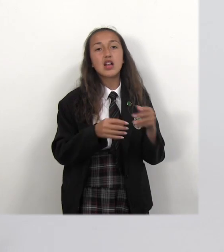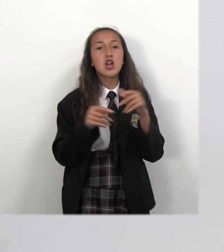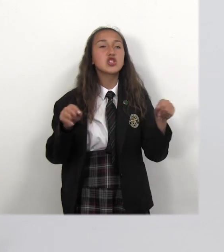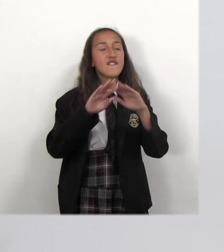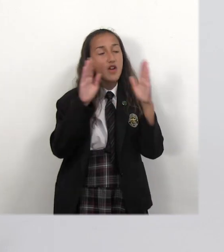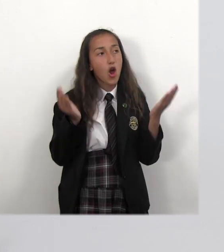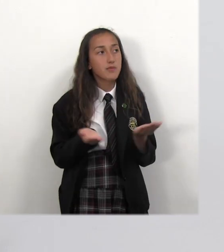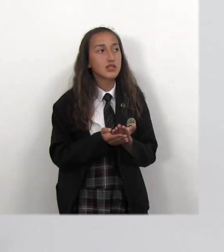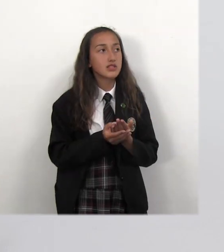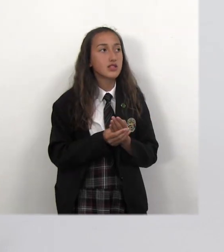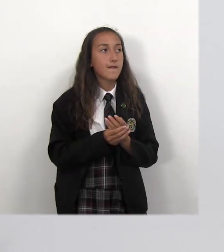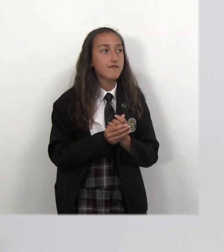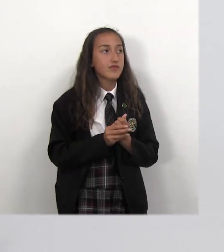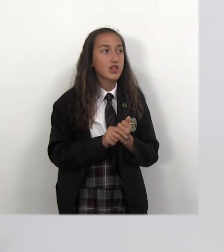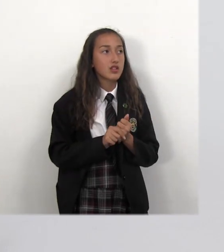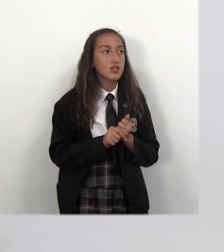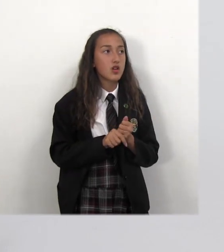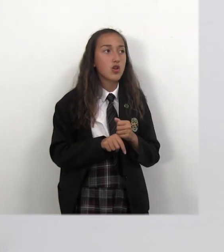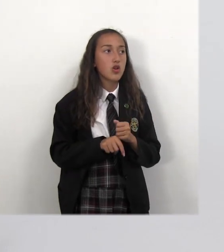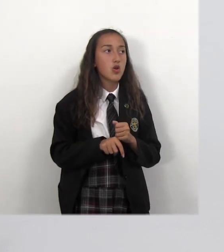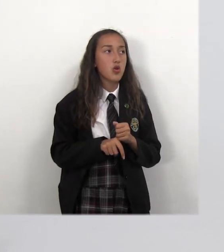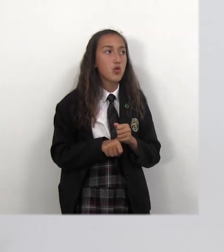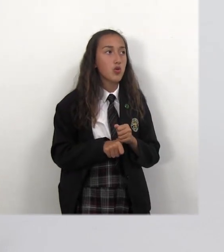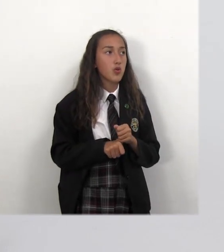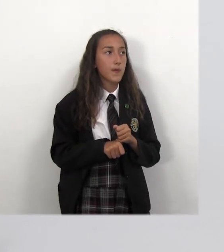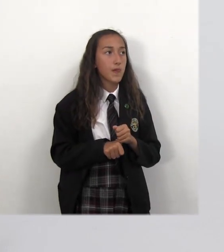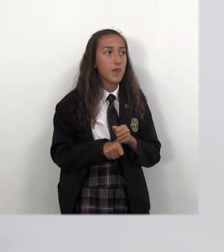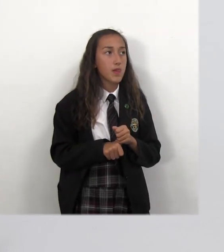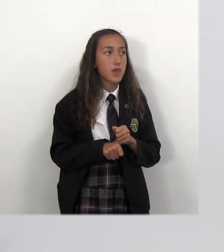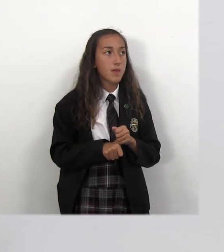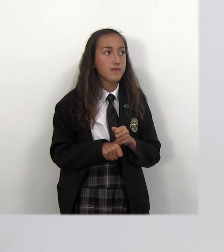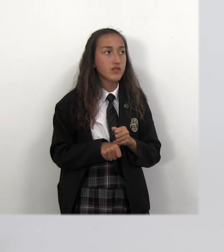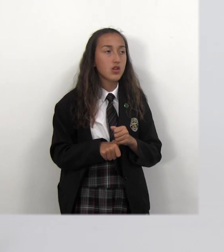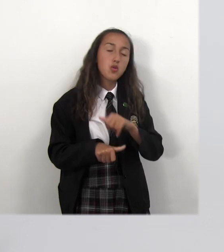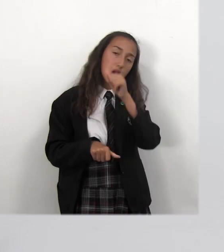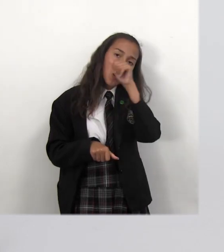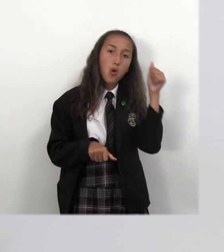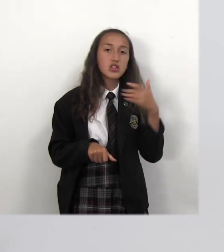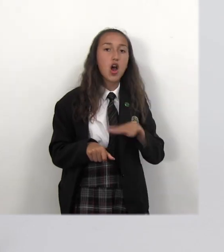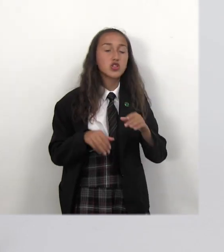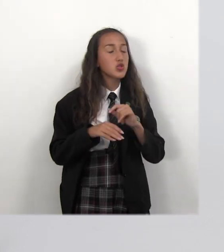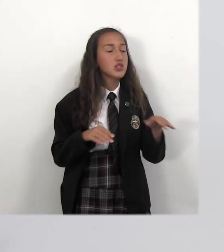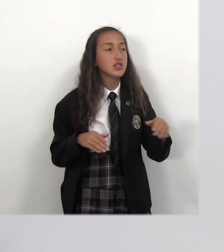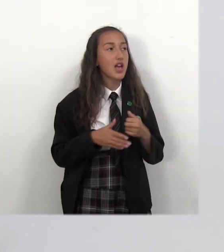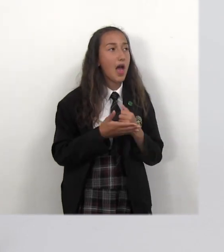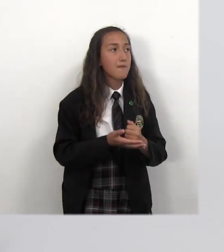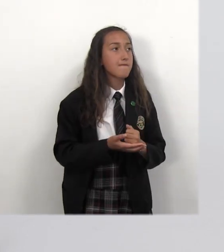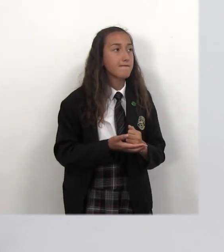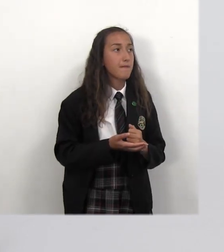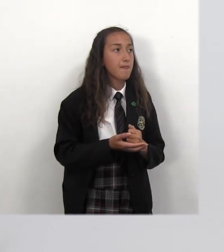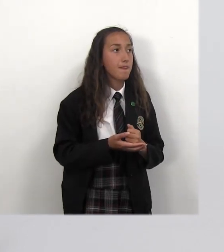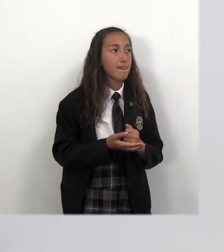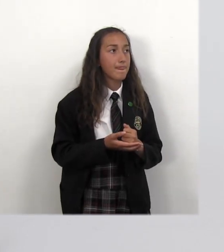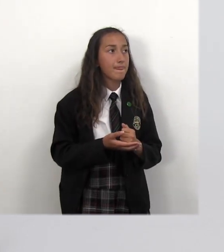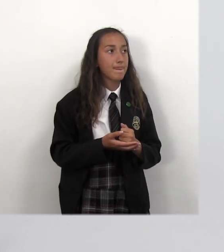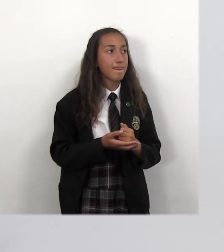environment. We endeavour to instill that confident can-do attitude in our students, who are willing to encourage and